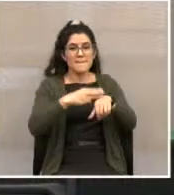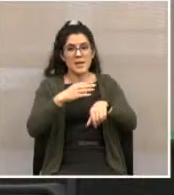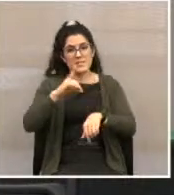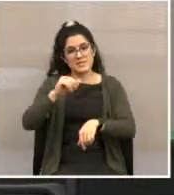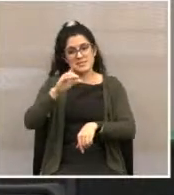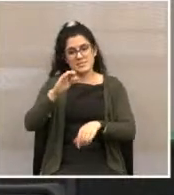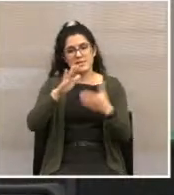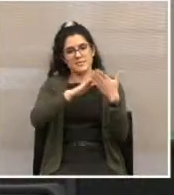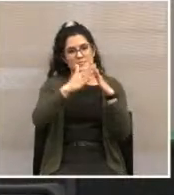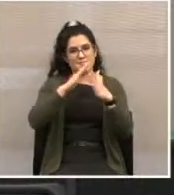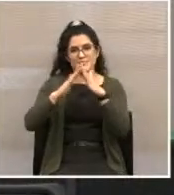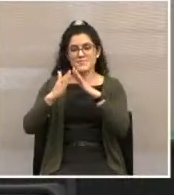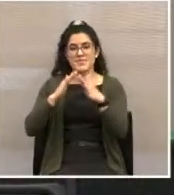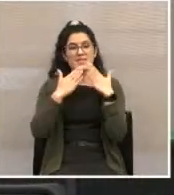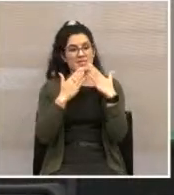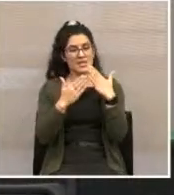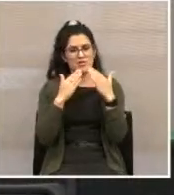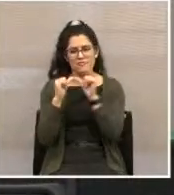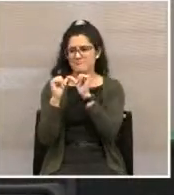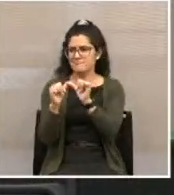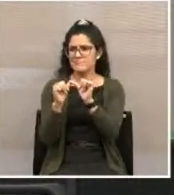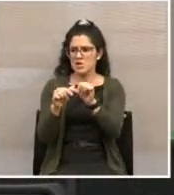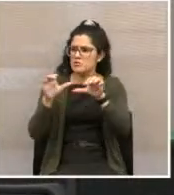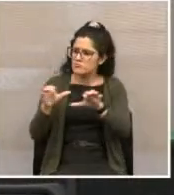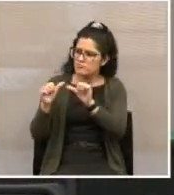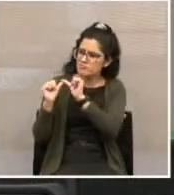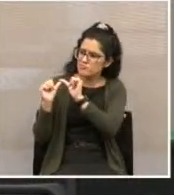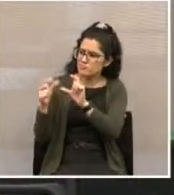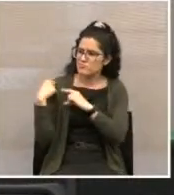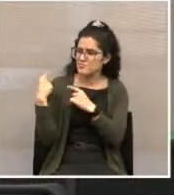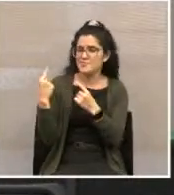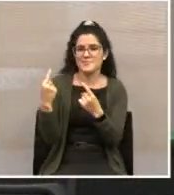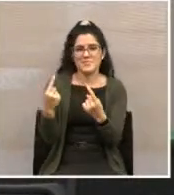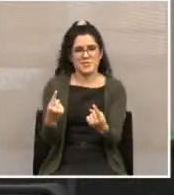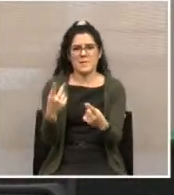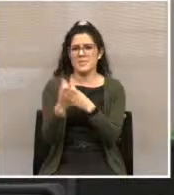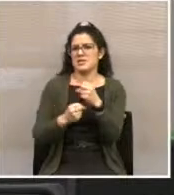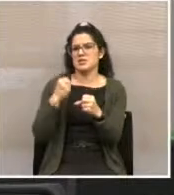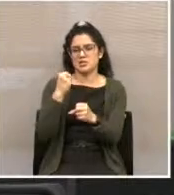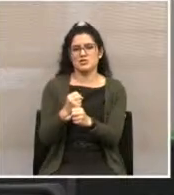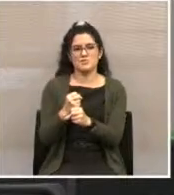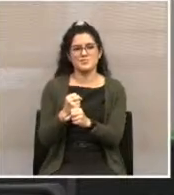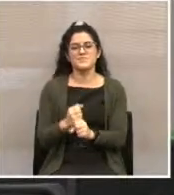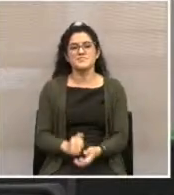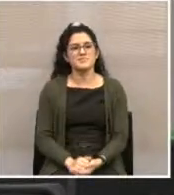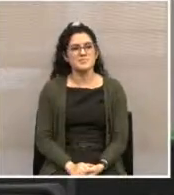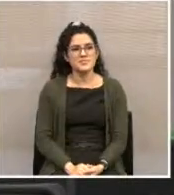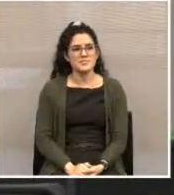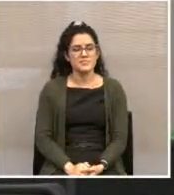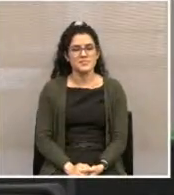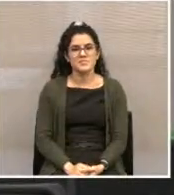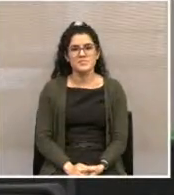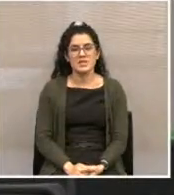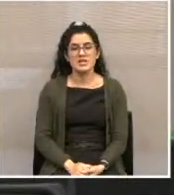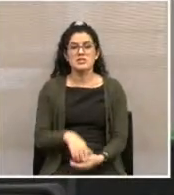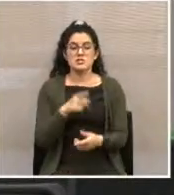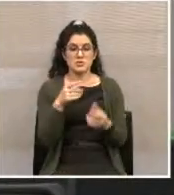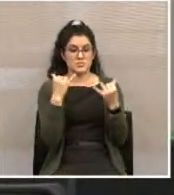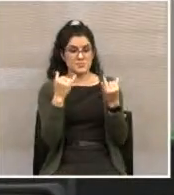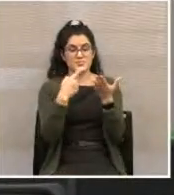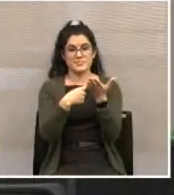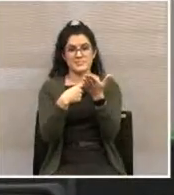and I just want to thank you and urge you to continue doing what you have been doing now for many years. The proliferation of misinformation